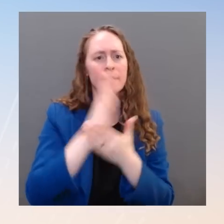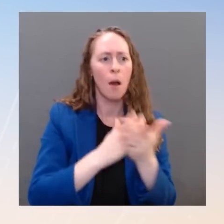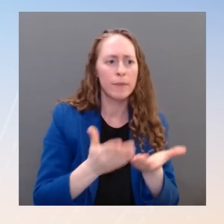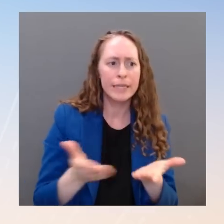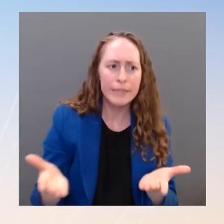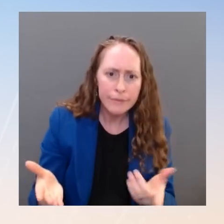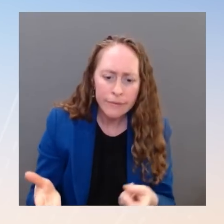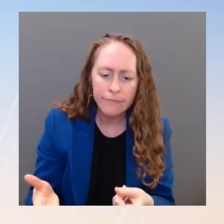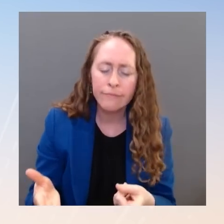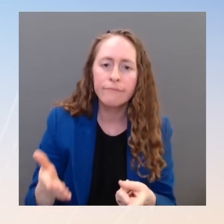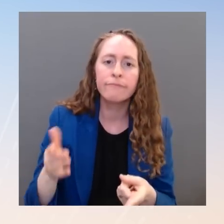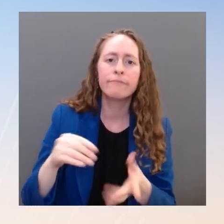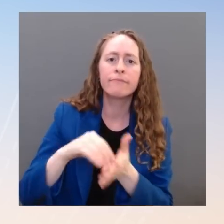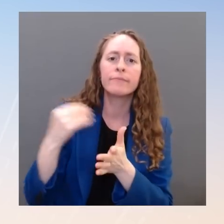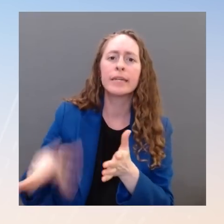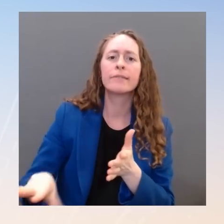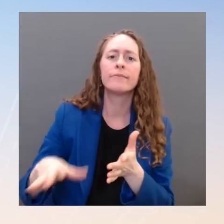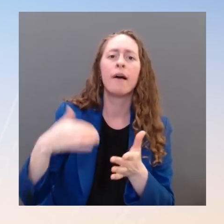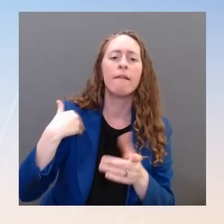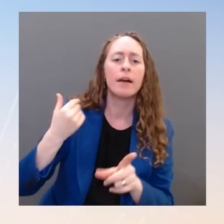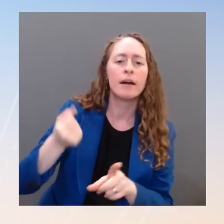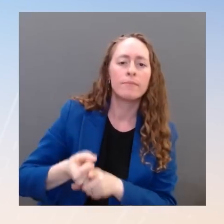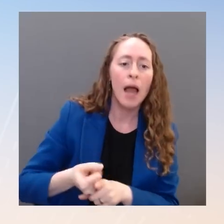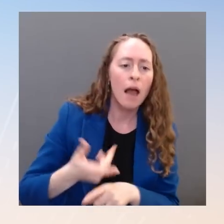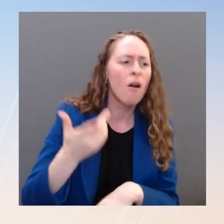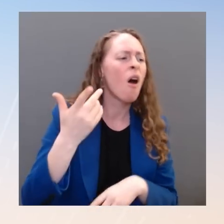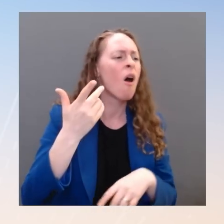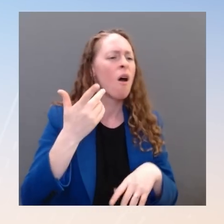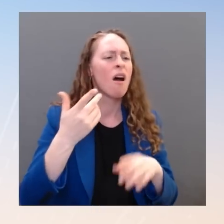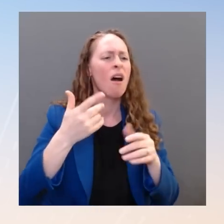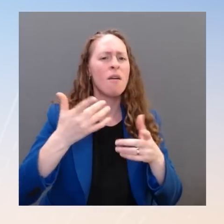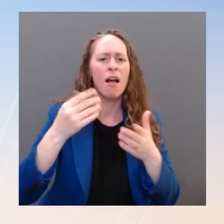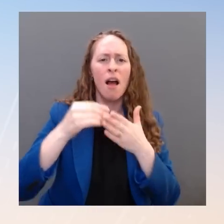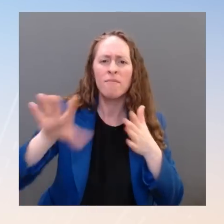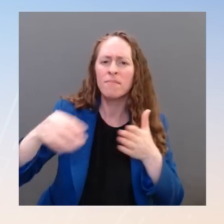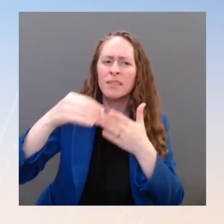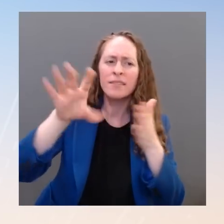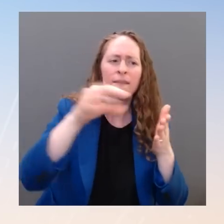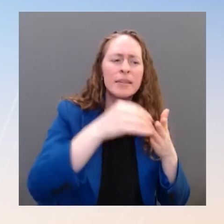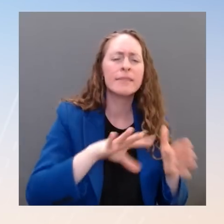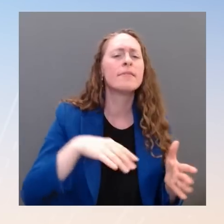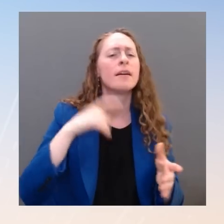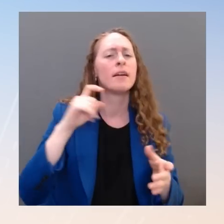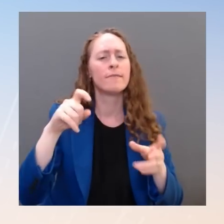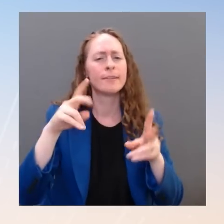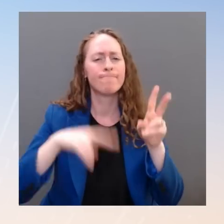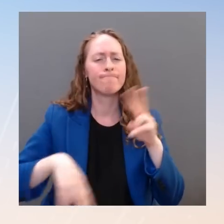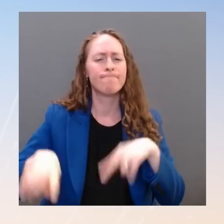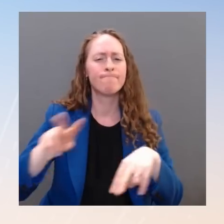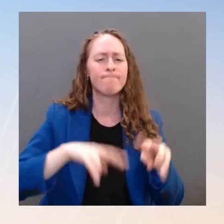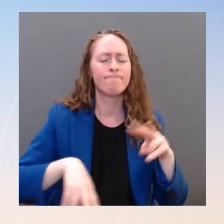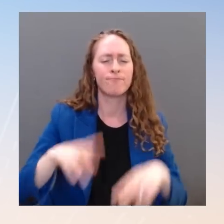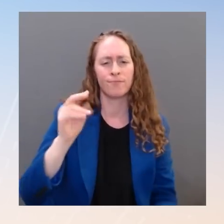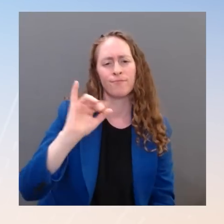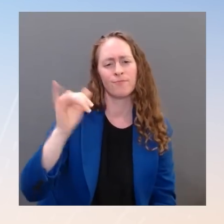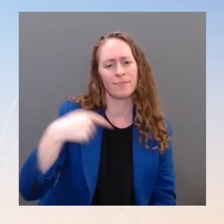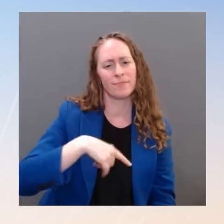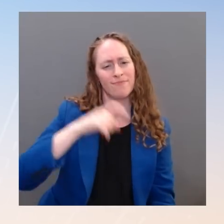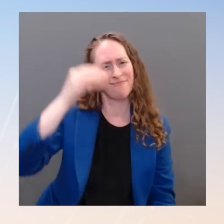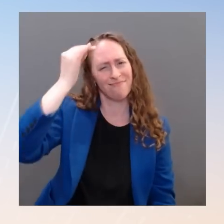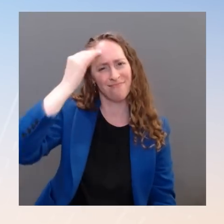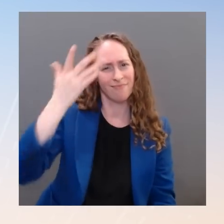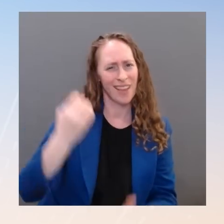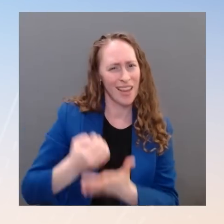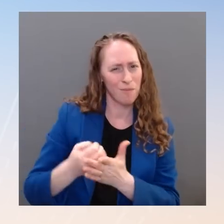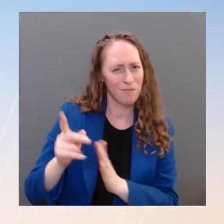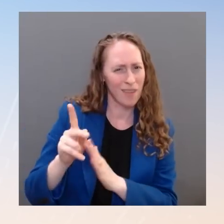looking at where we have concerns about the economic policies and approaches of China. But I don't have anything to preview at this point in terms of